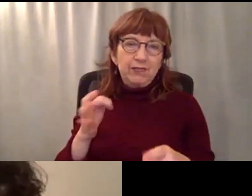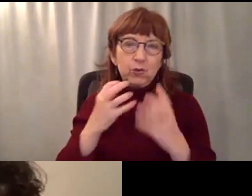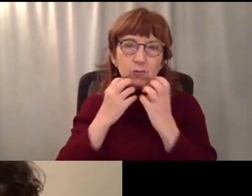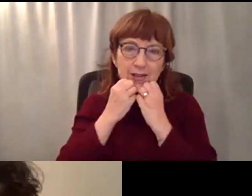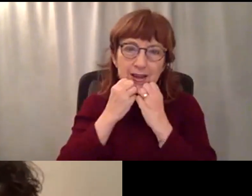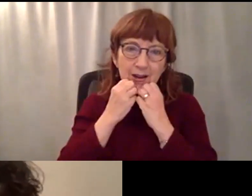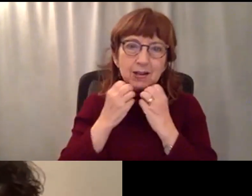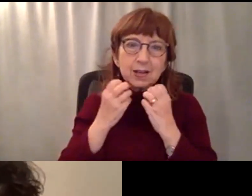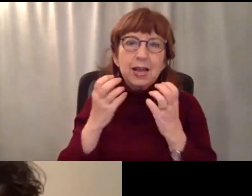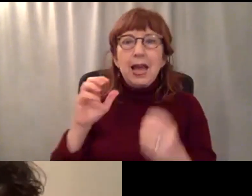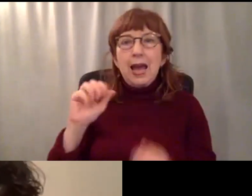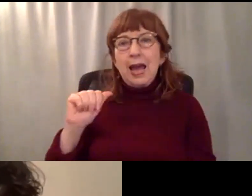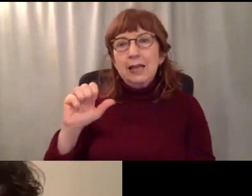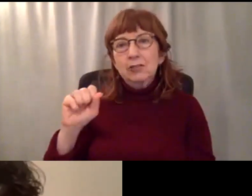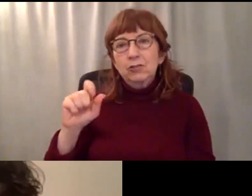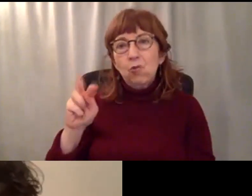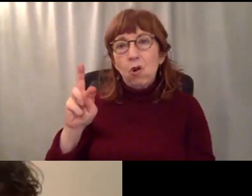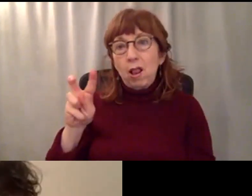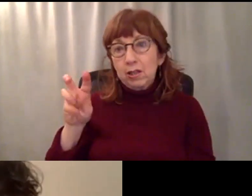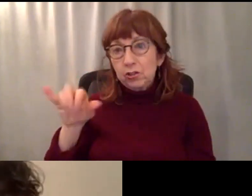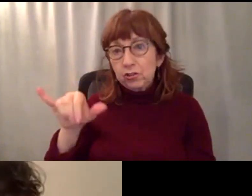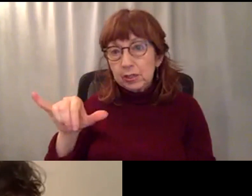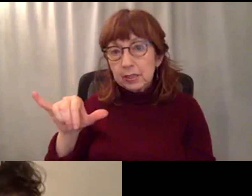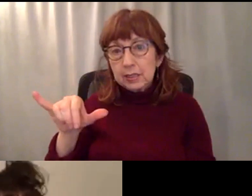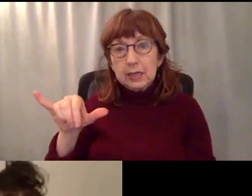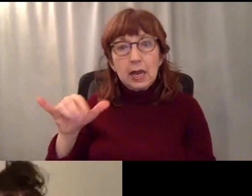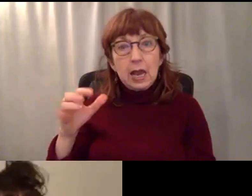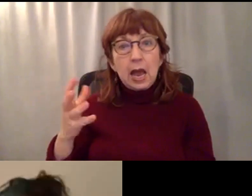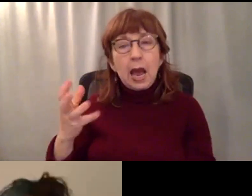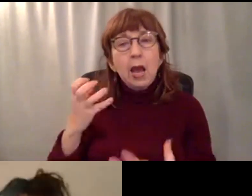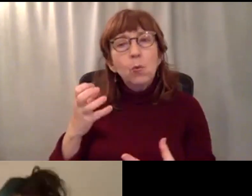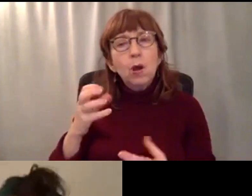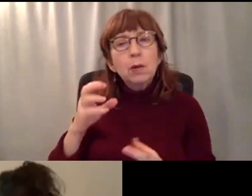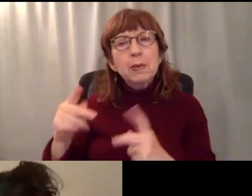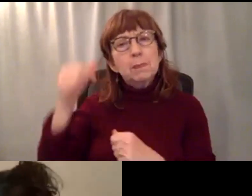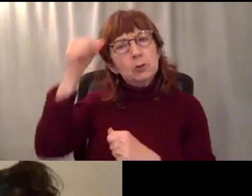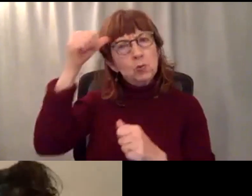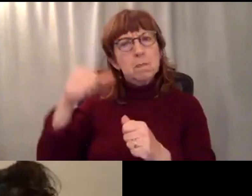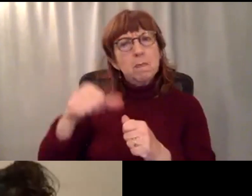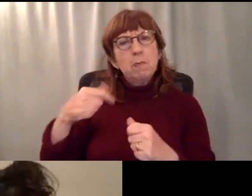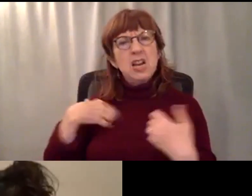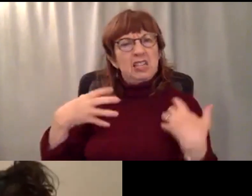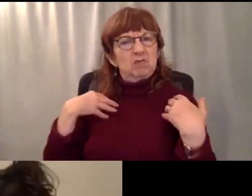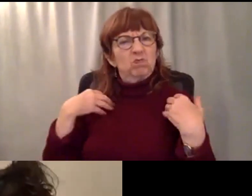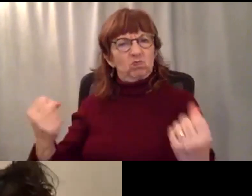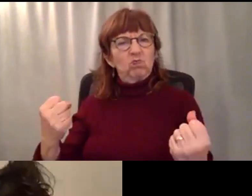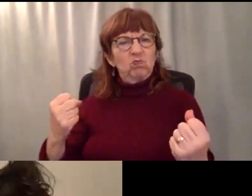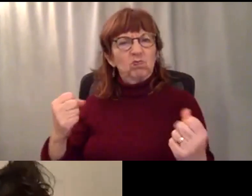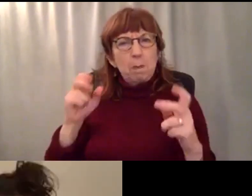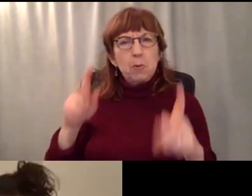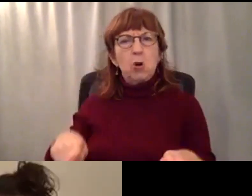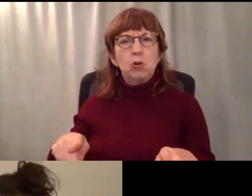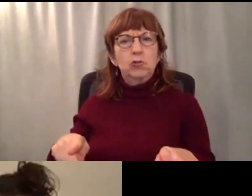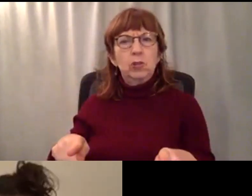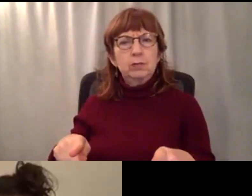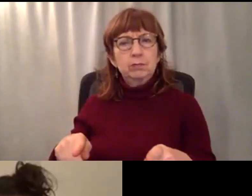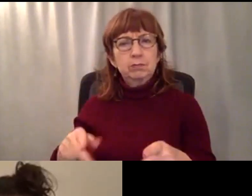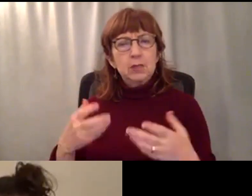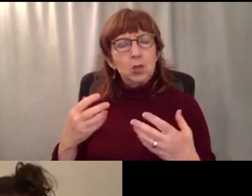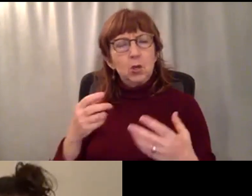know, astrology. You know, I want to be remembered as a fearless person, honestly,